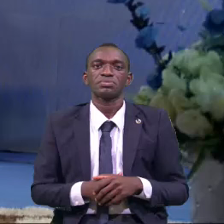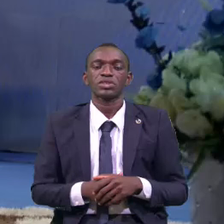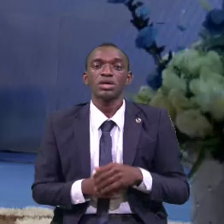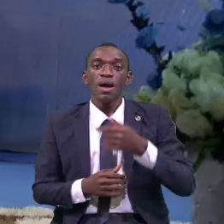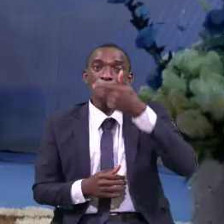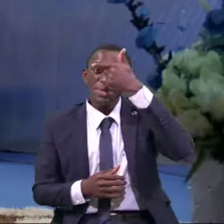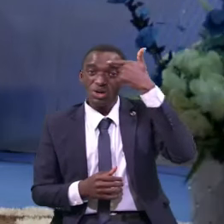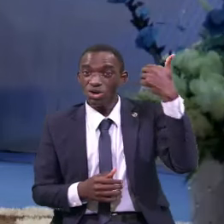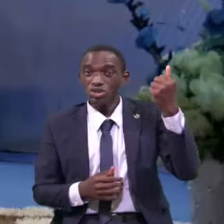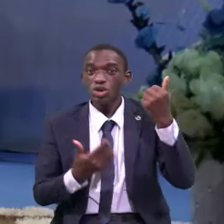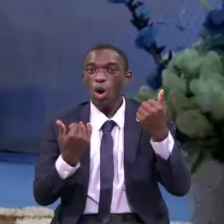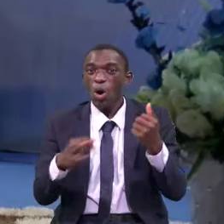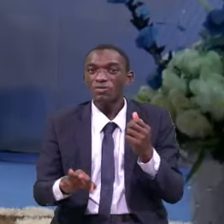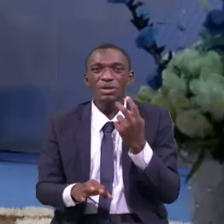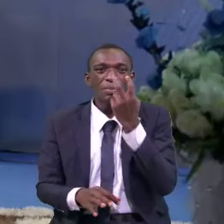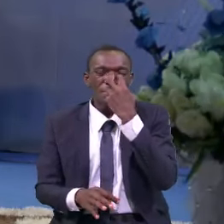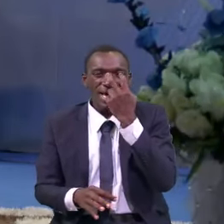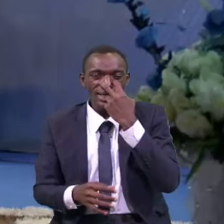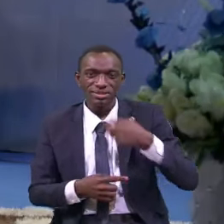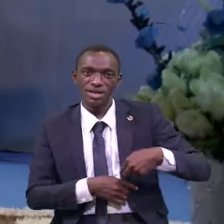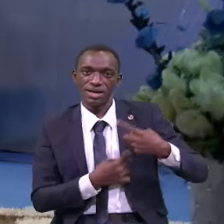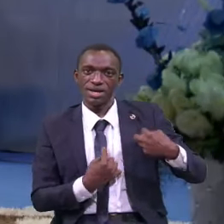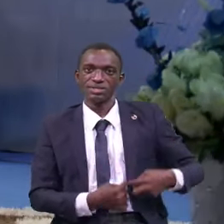because of the blindness of their heart.